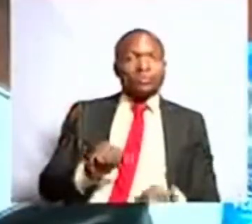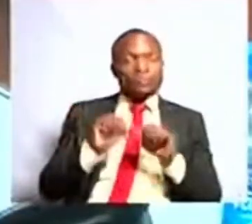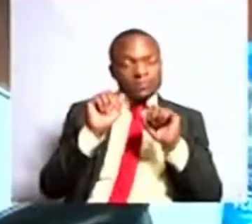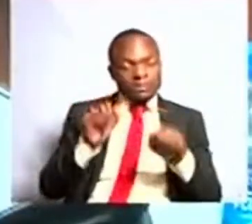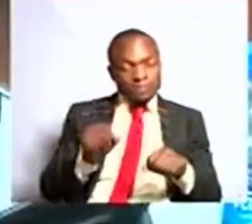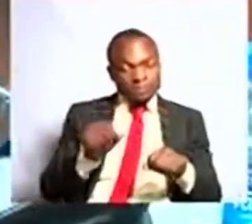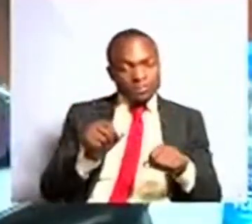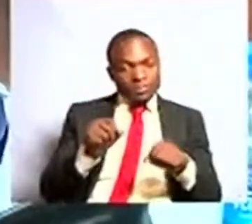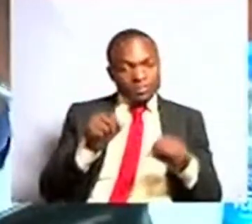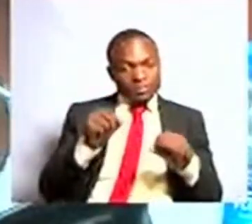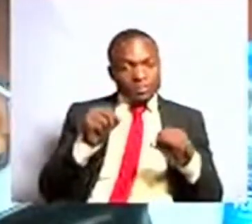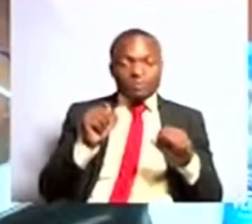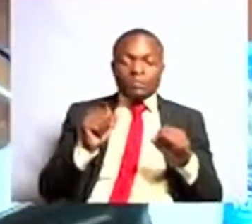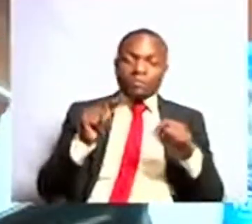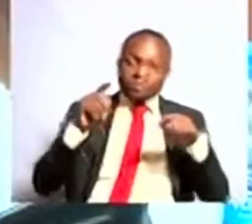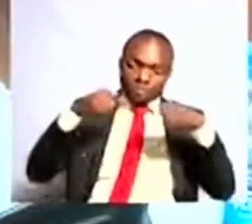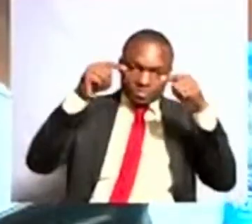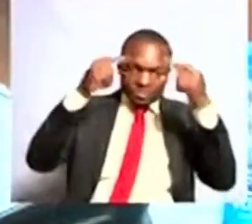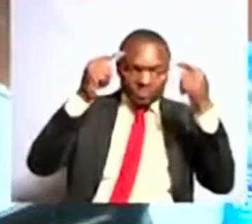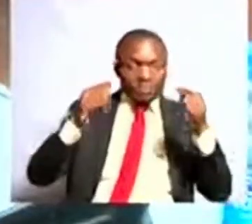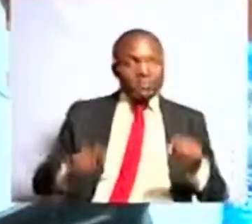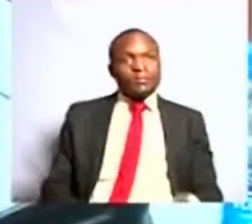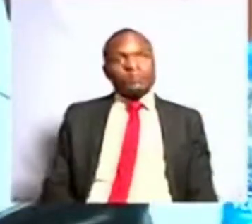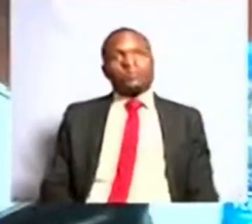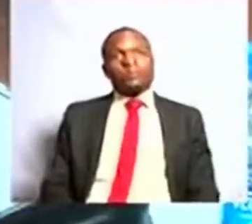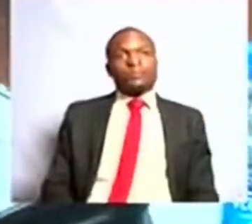record progress.